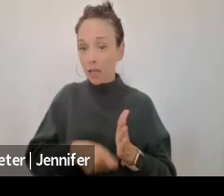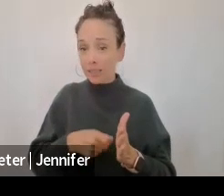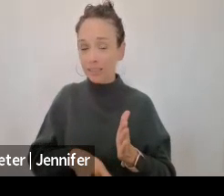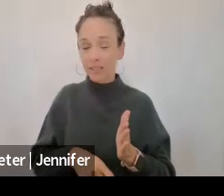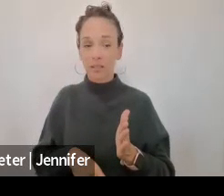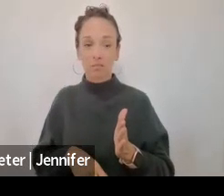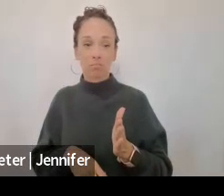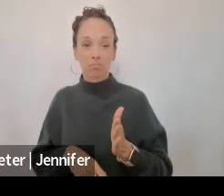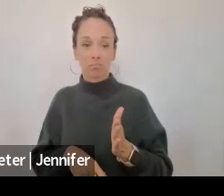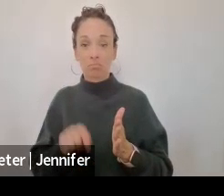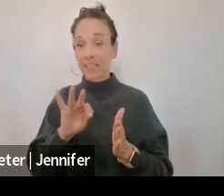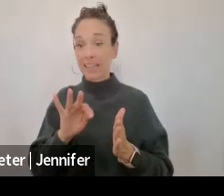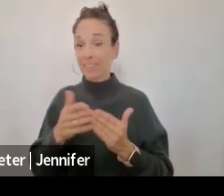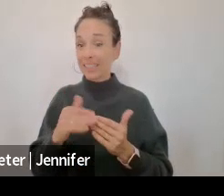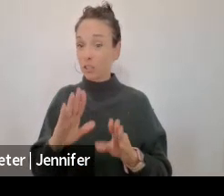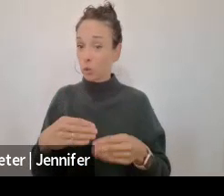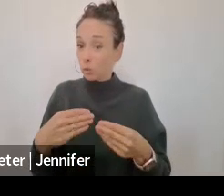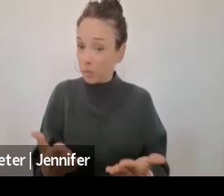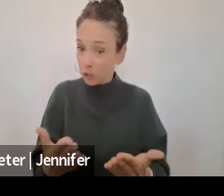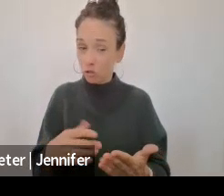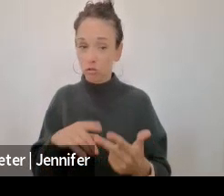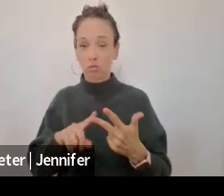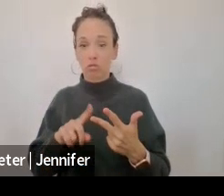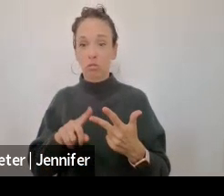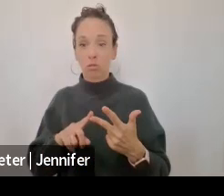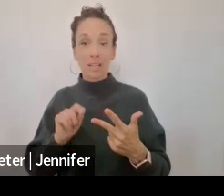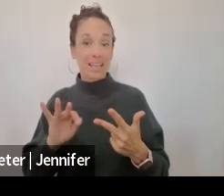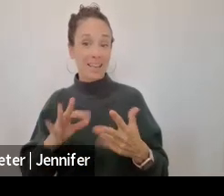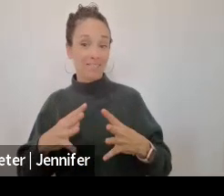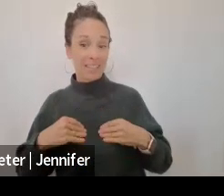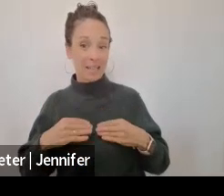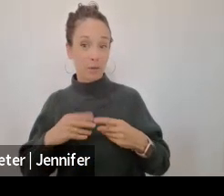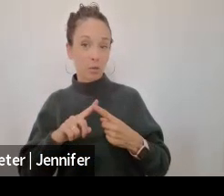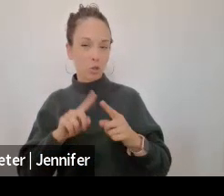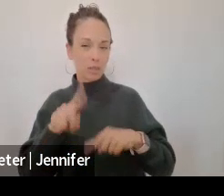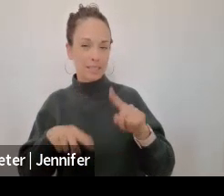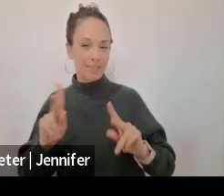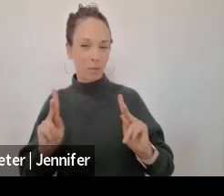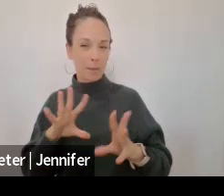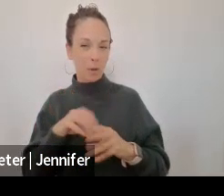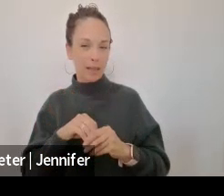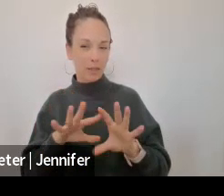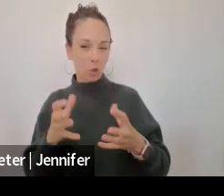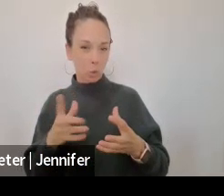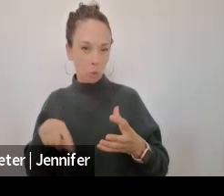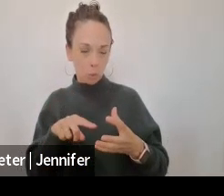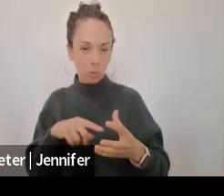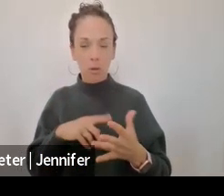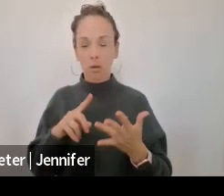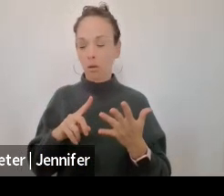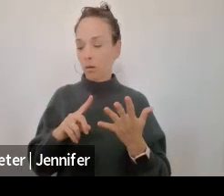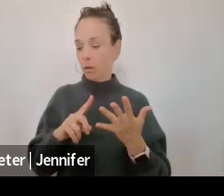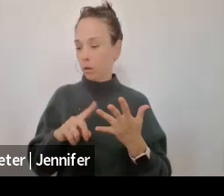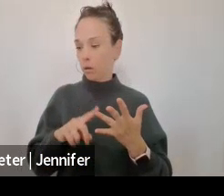administration, the acceptability to multiple stakeholders, the infrastructure for collecting and interpreting